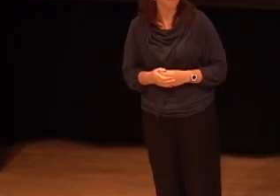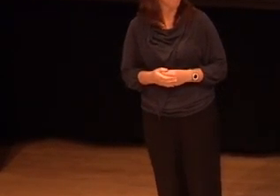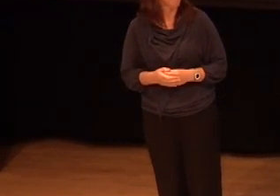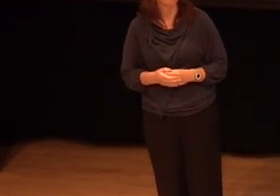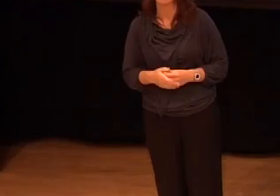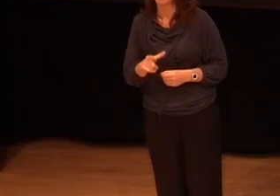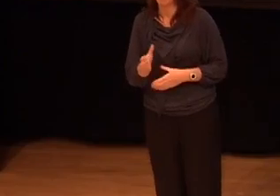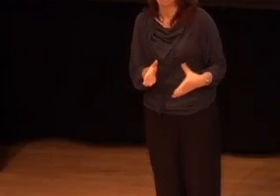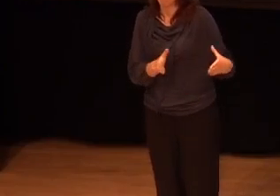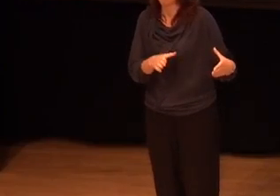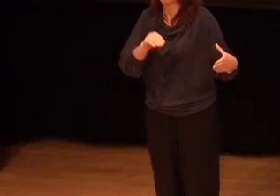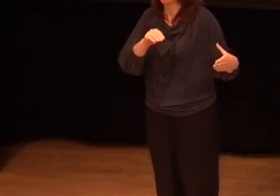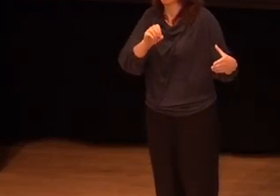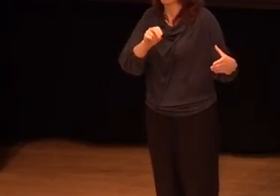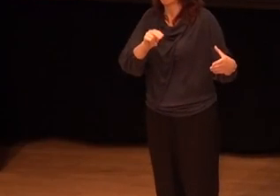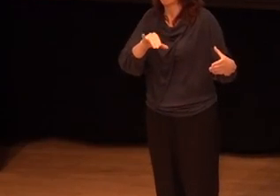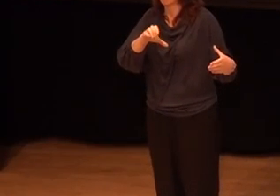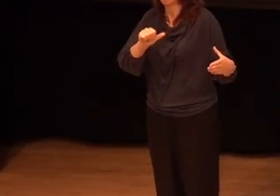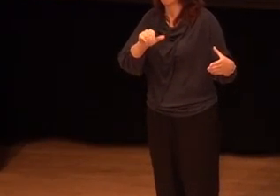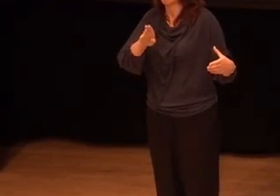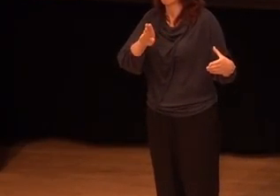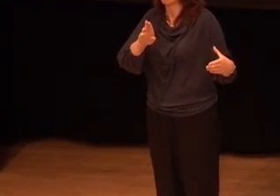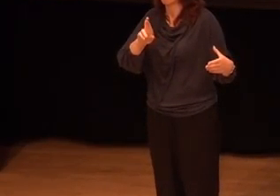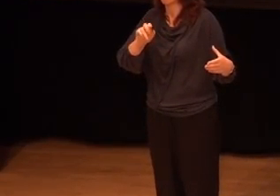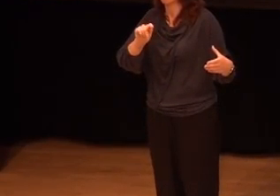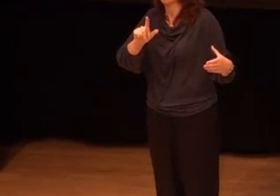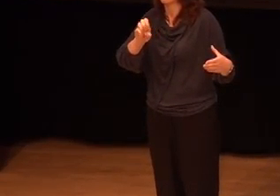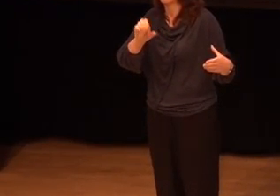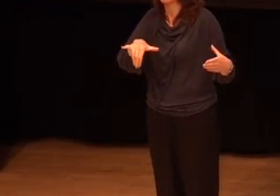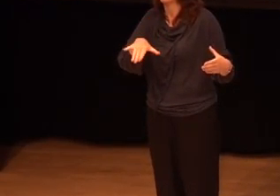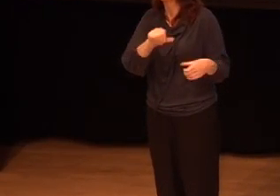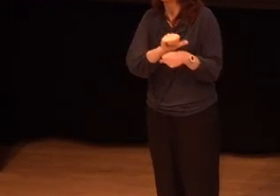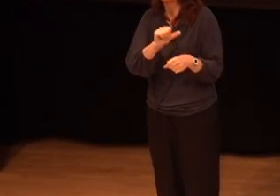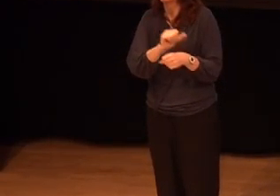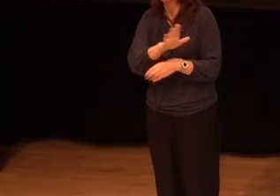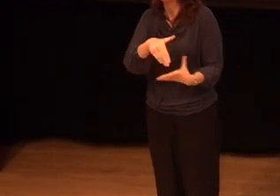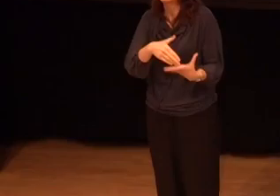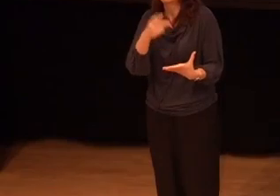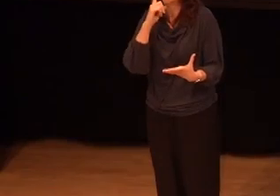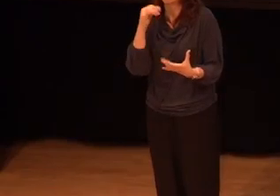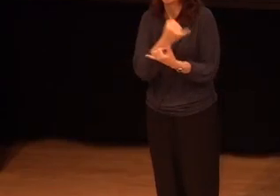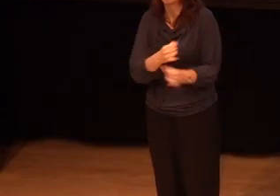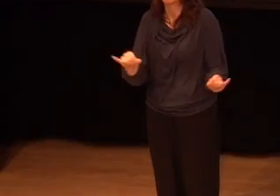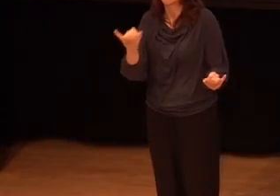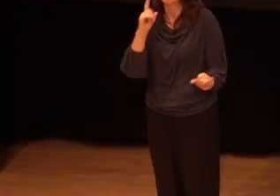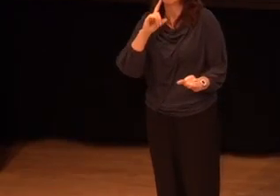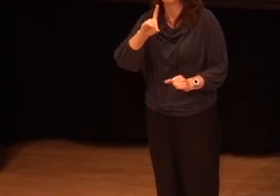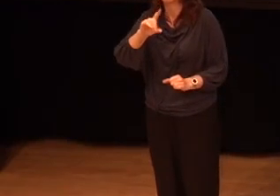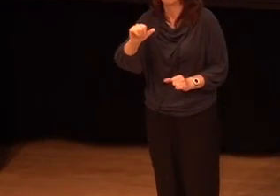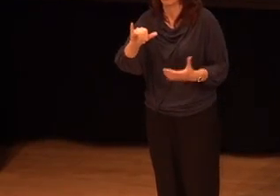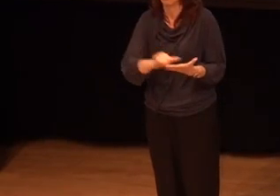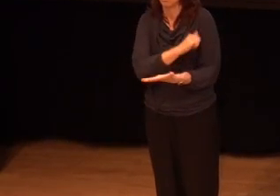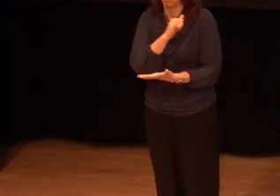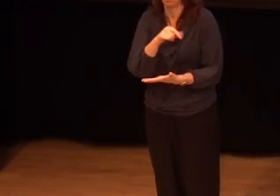On my left is Monica Bartley, a community organizer at the Center for Independence of the Disabled, New York. She's well known for her